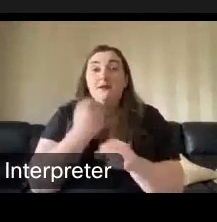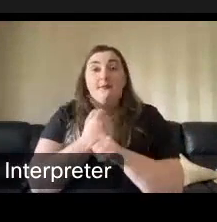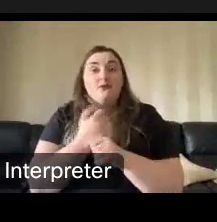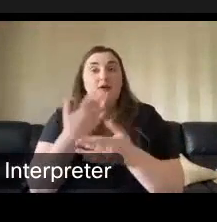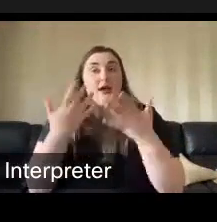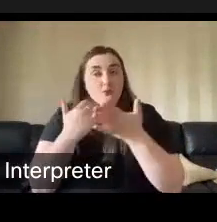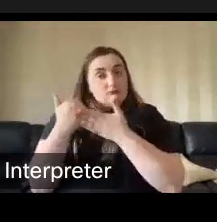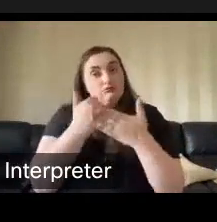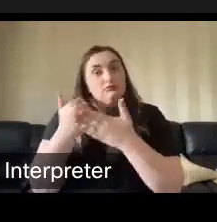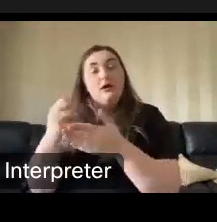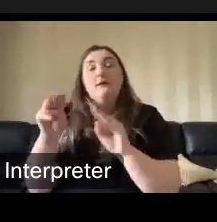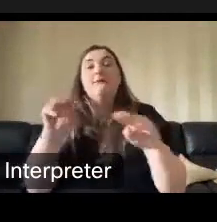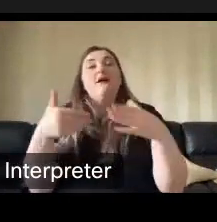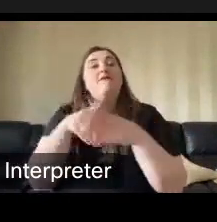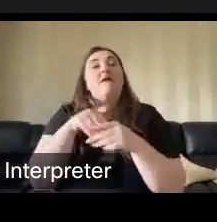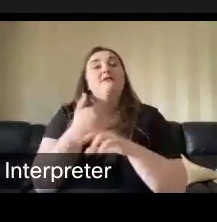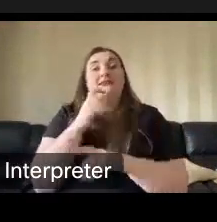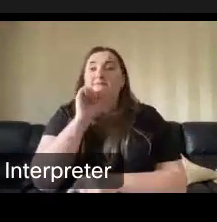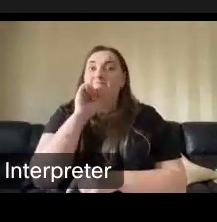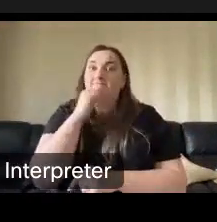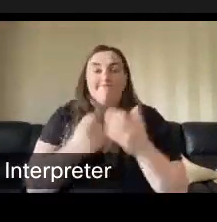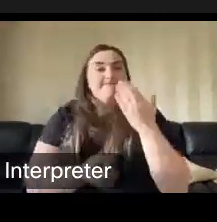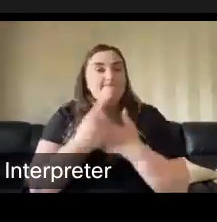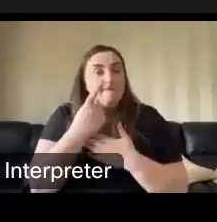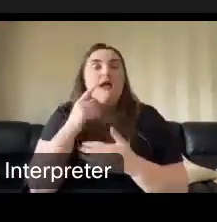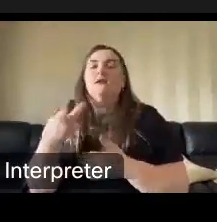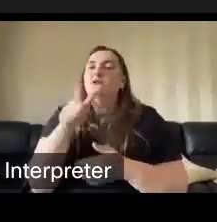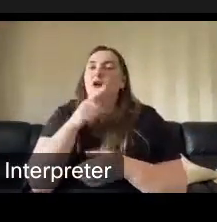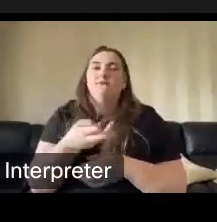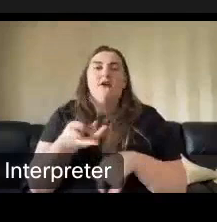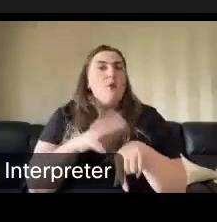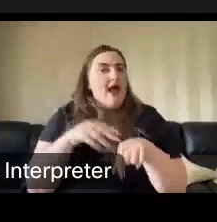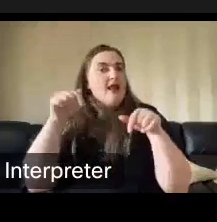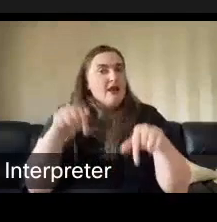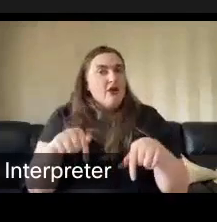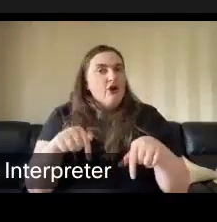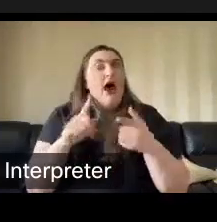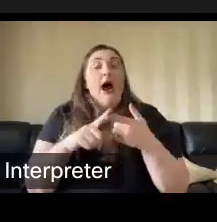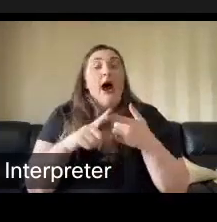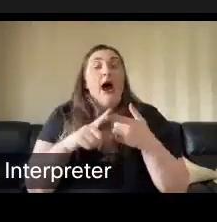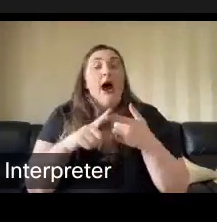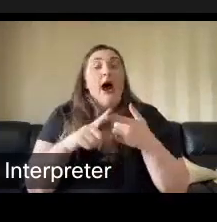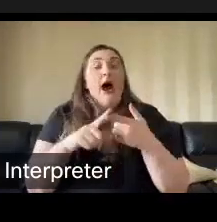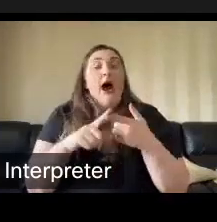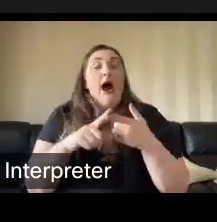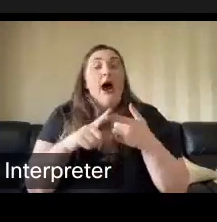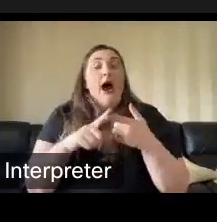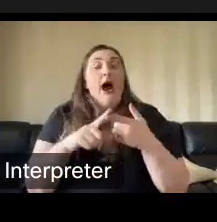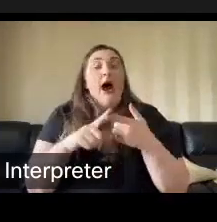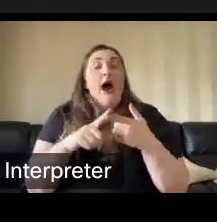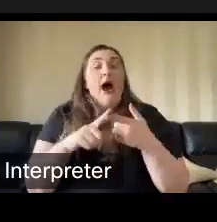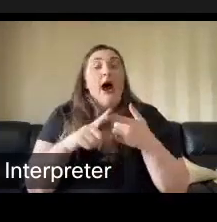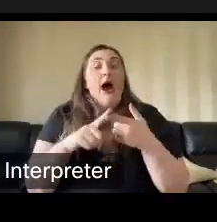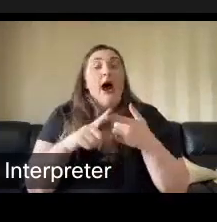people who are involved in a serious incident, and he speaks really well here and better than I can, and I just thought you might like to